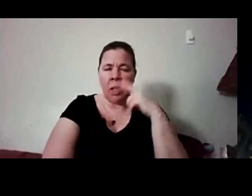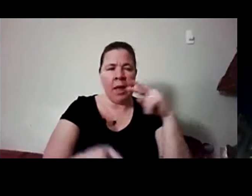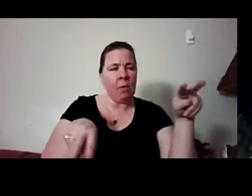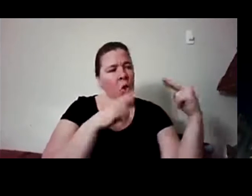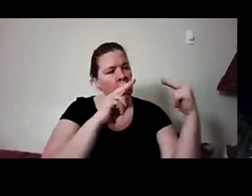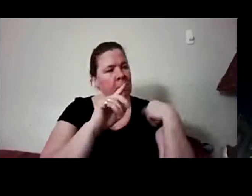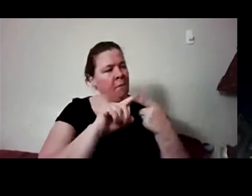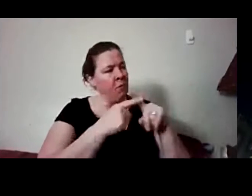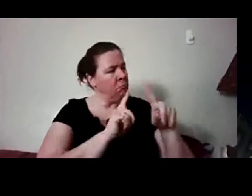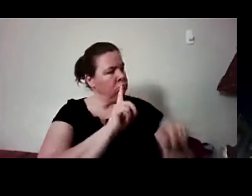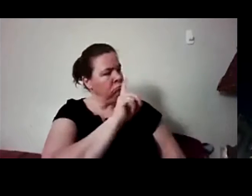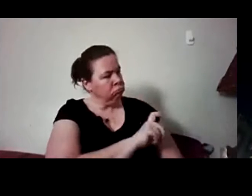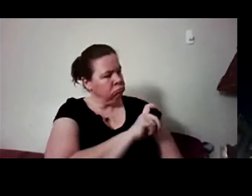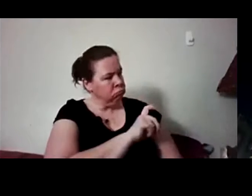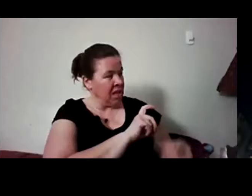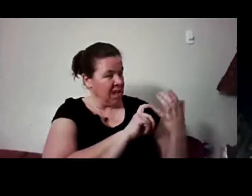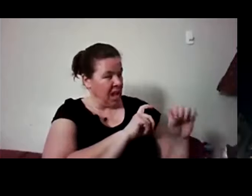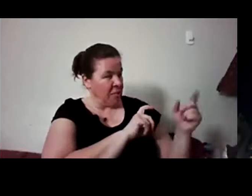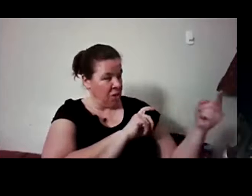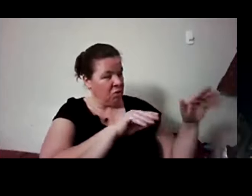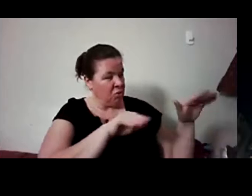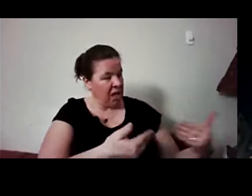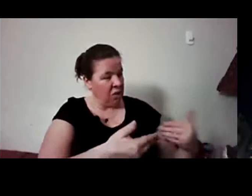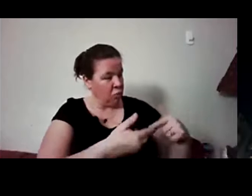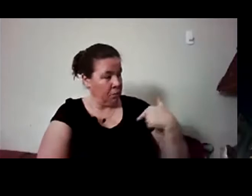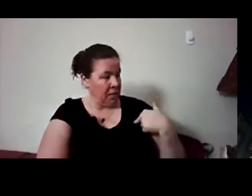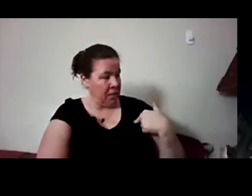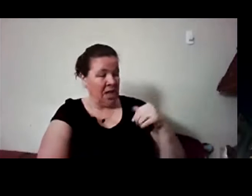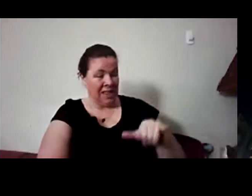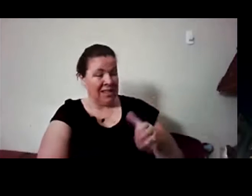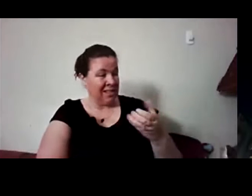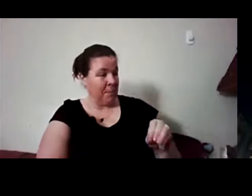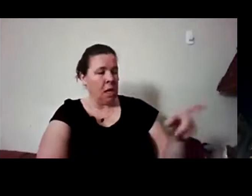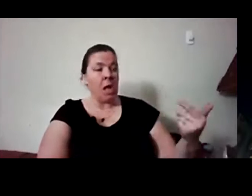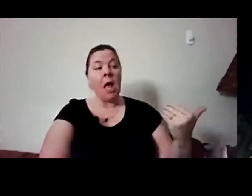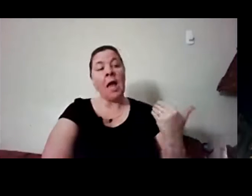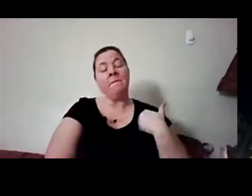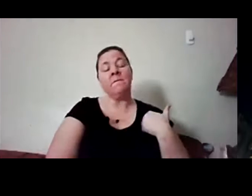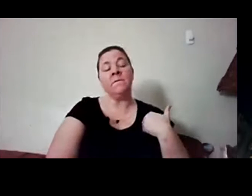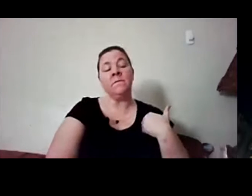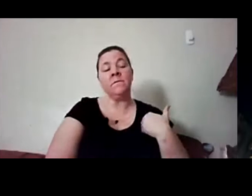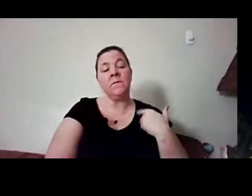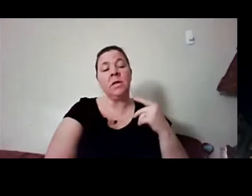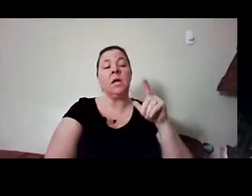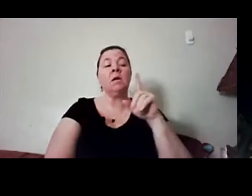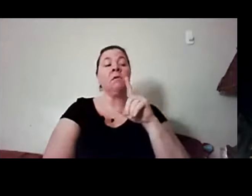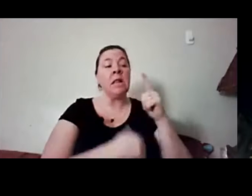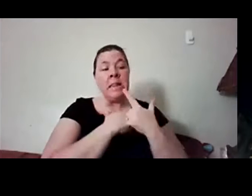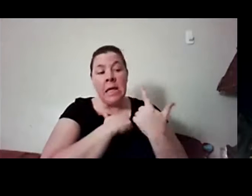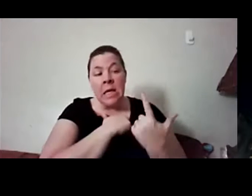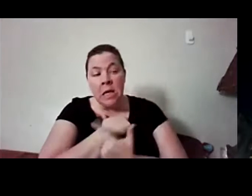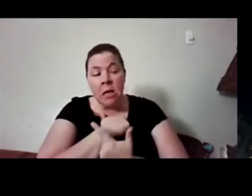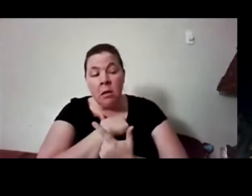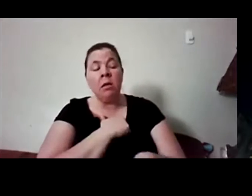him, this company that you're about to introduce to me, do they have a legitimate,